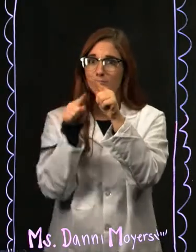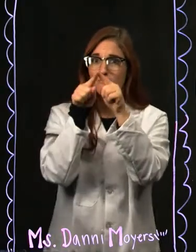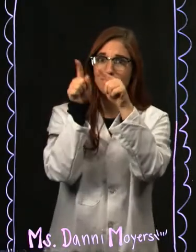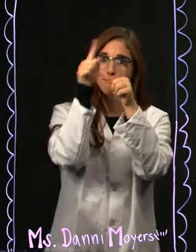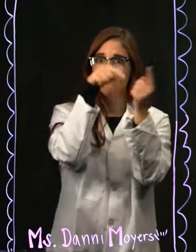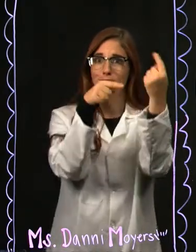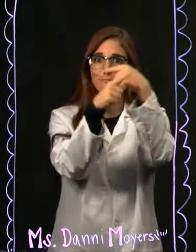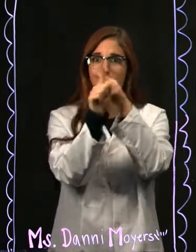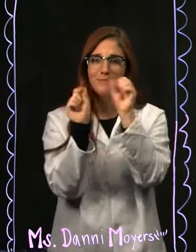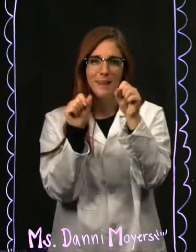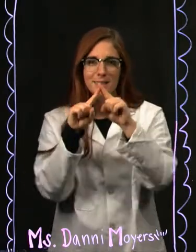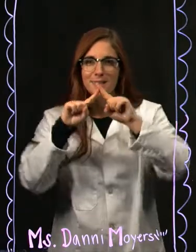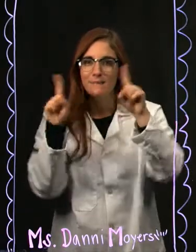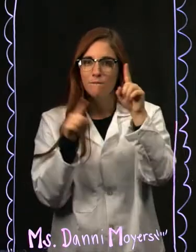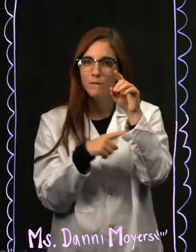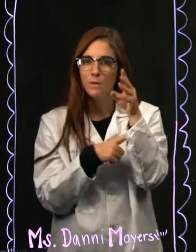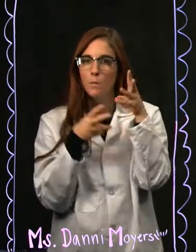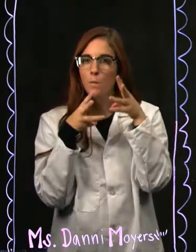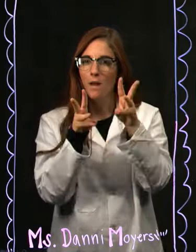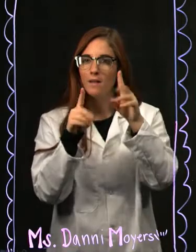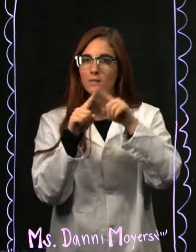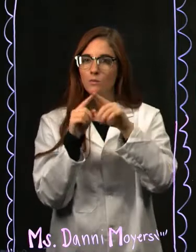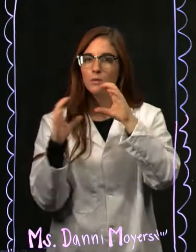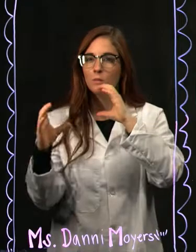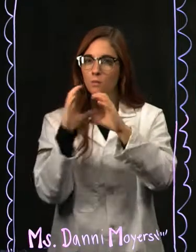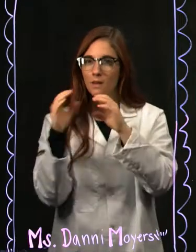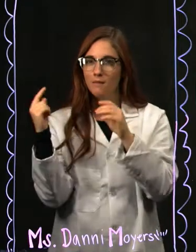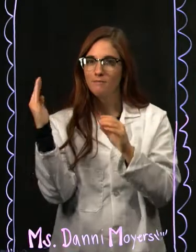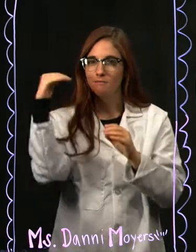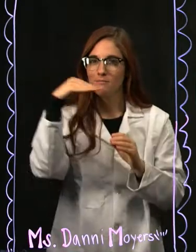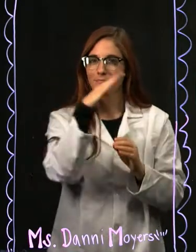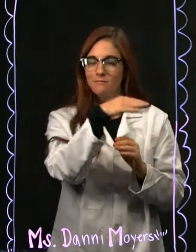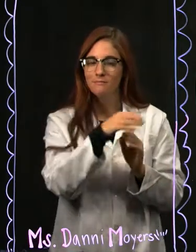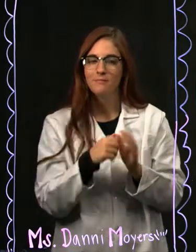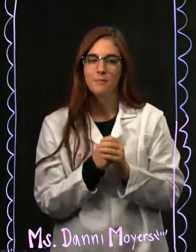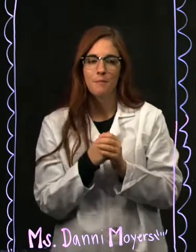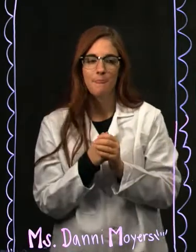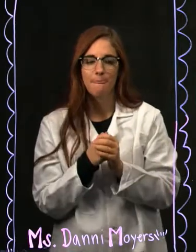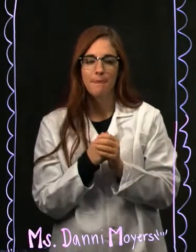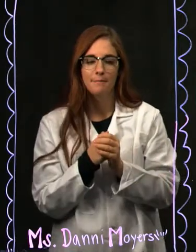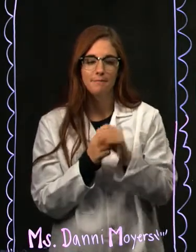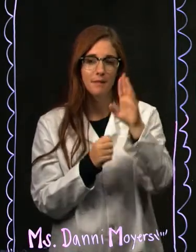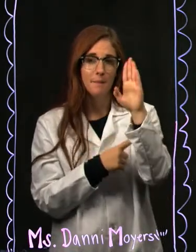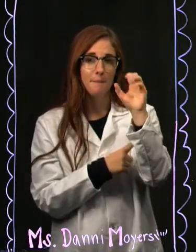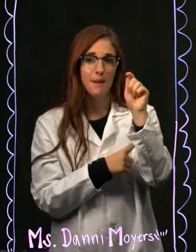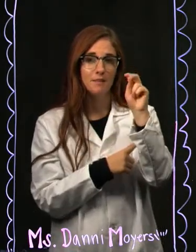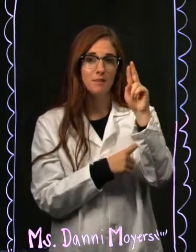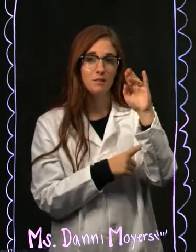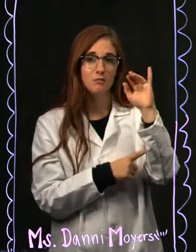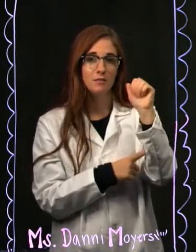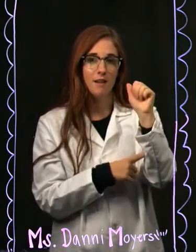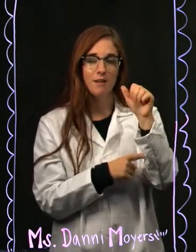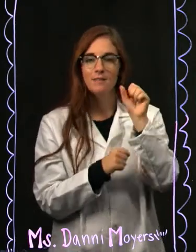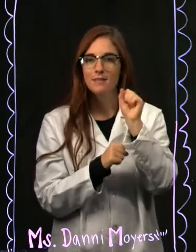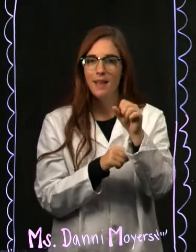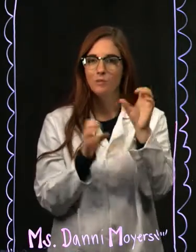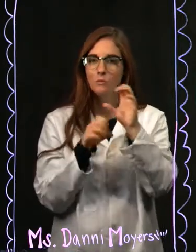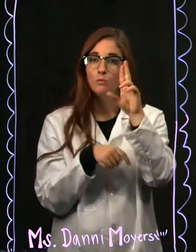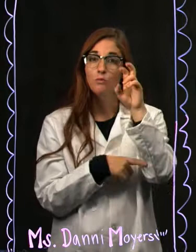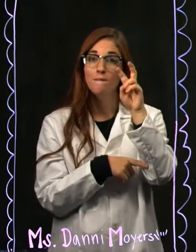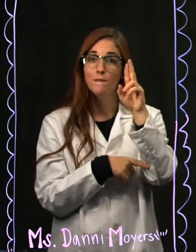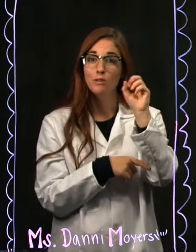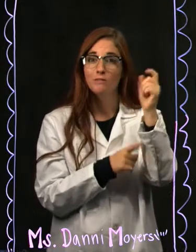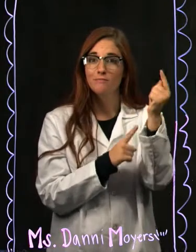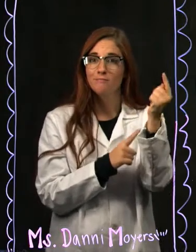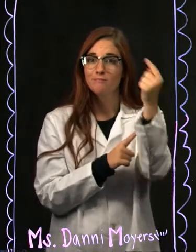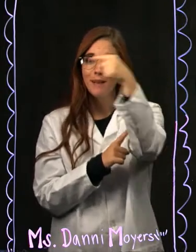out that bacteria can actually do this whole thing and signal in the reverse way. And so